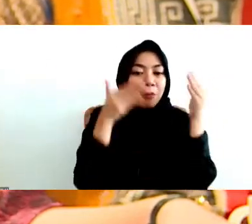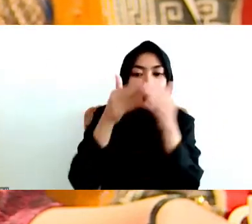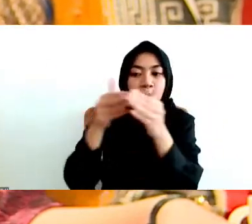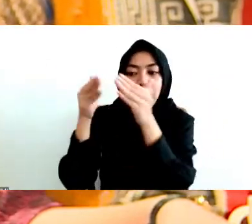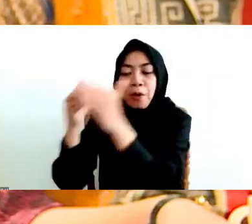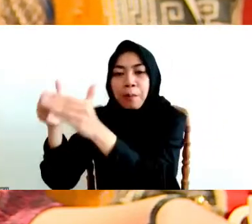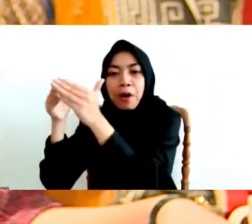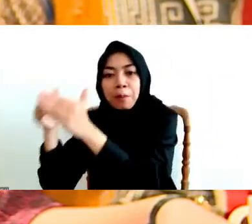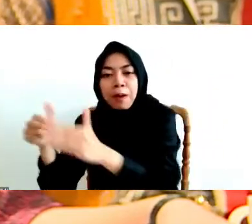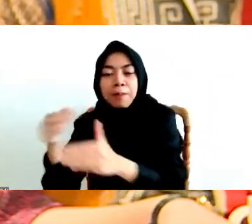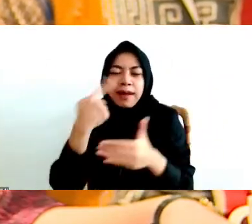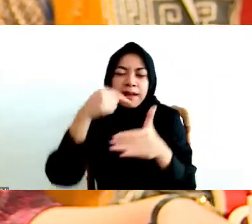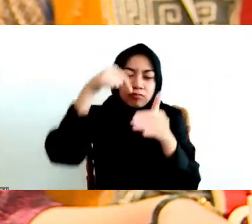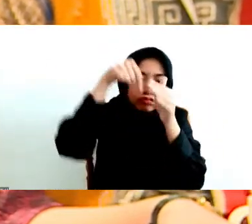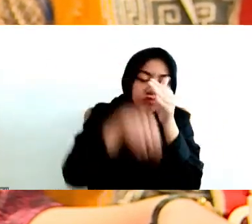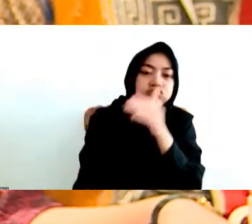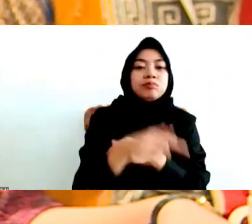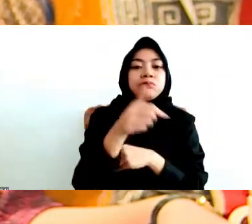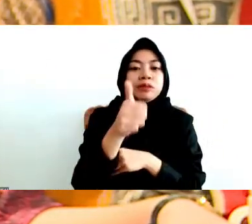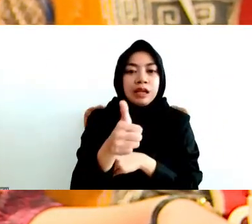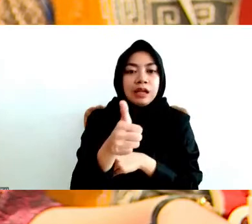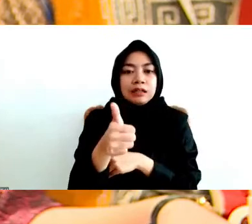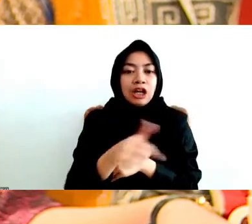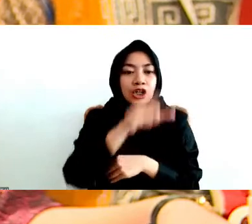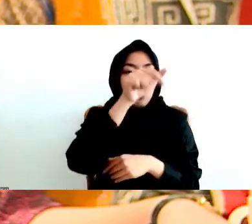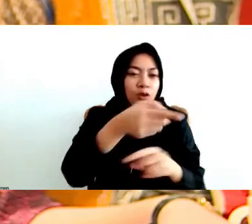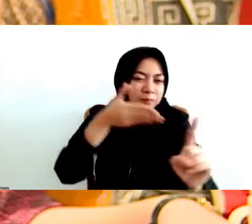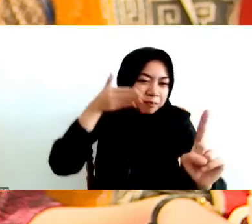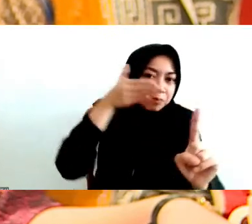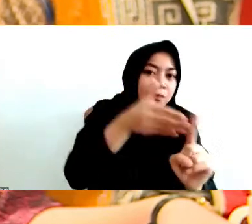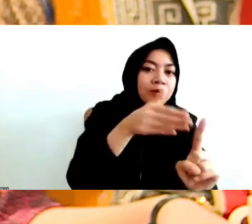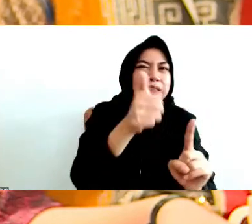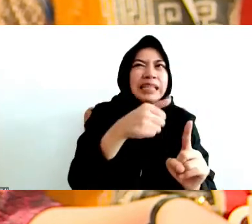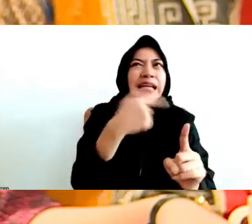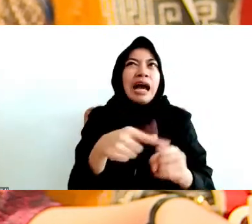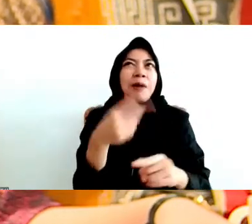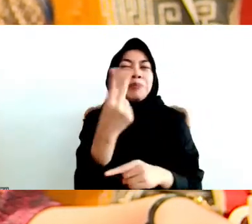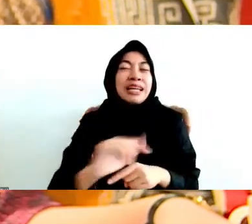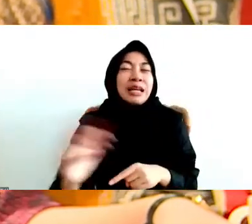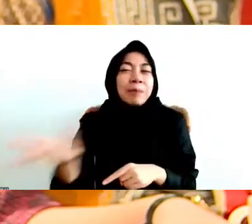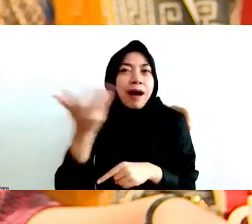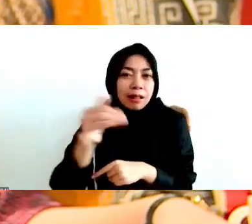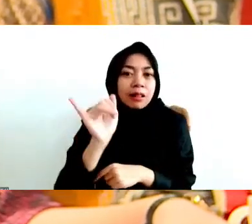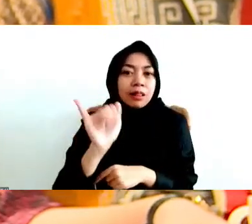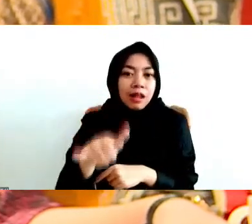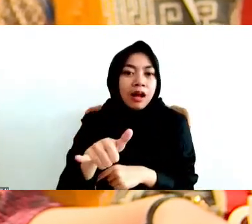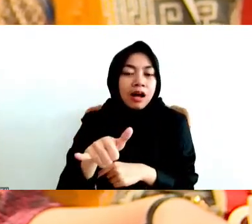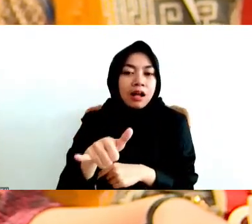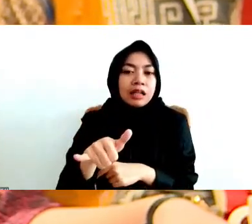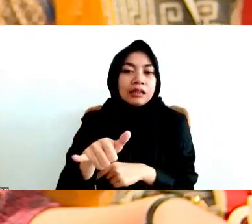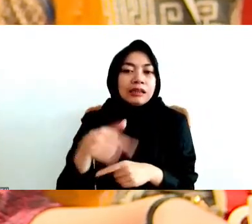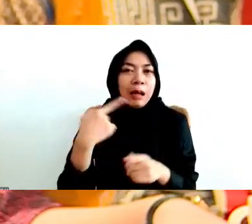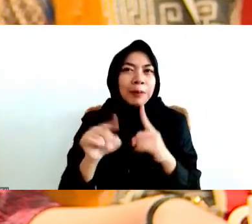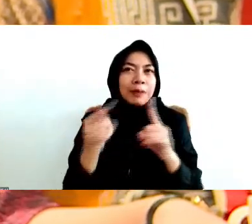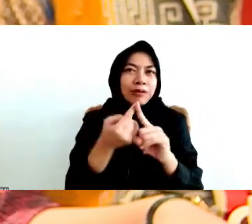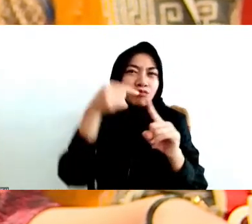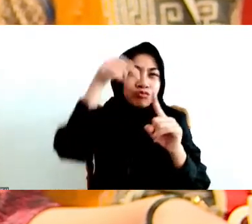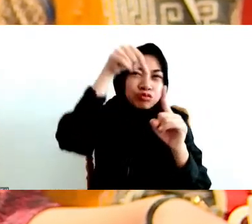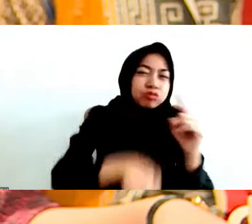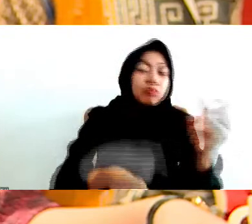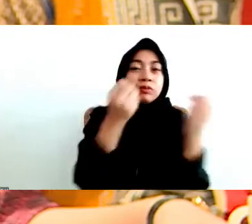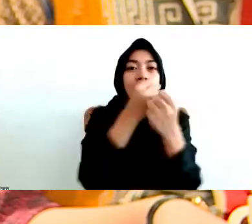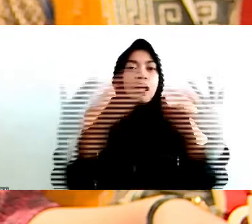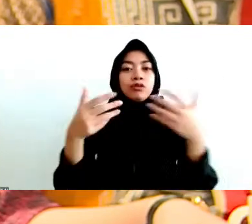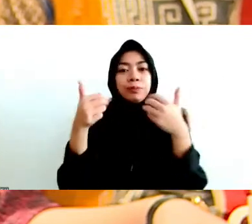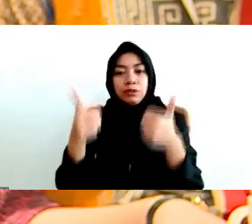individual is important. It will be costly to do that in that much detail. Also, there's also a possibility